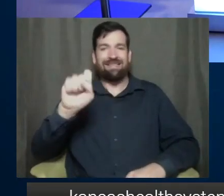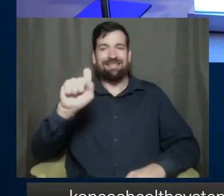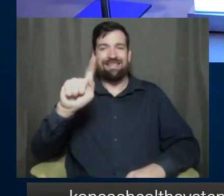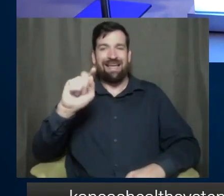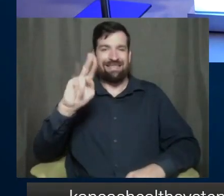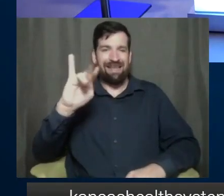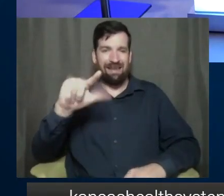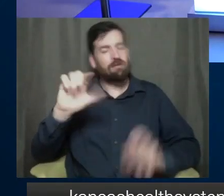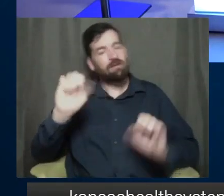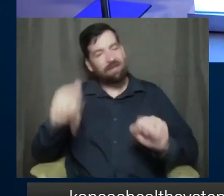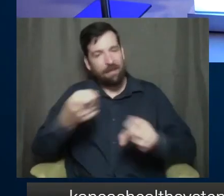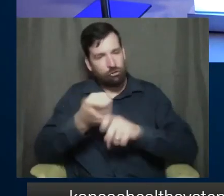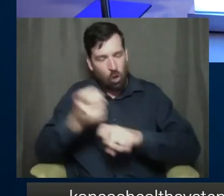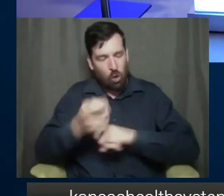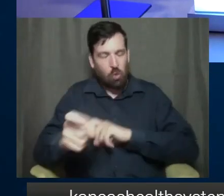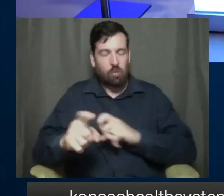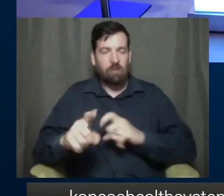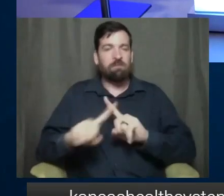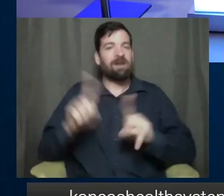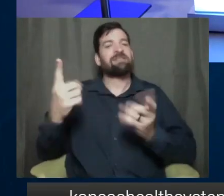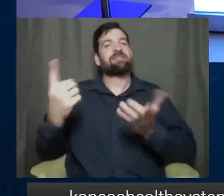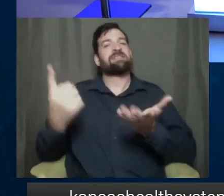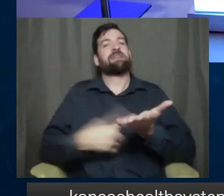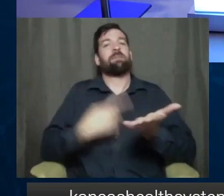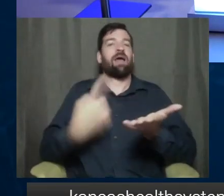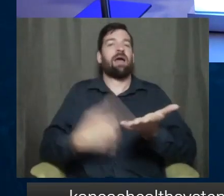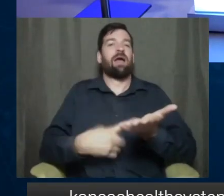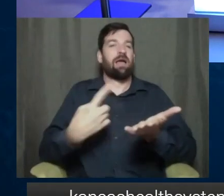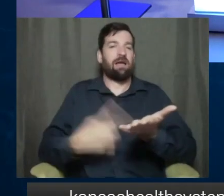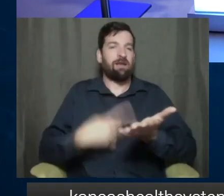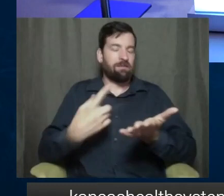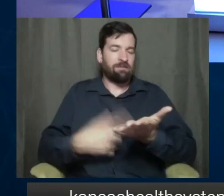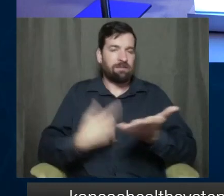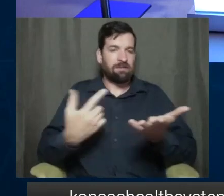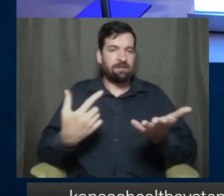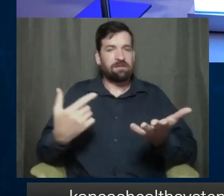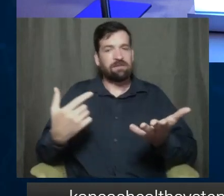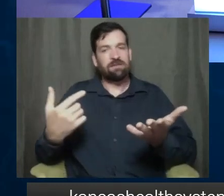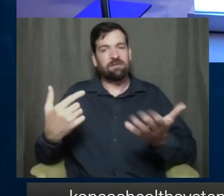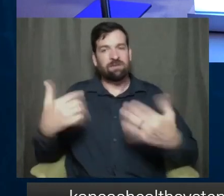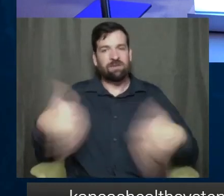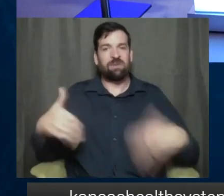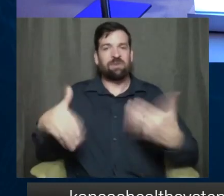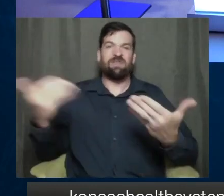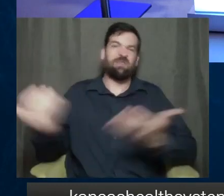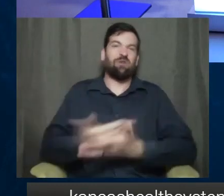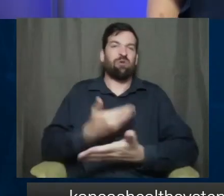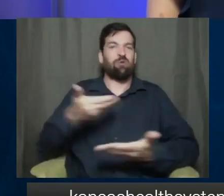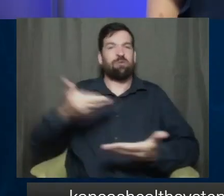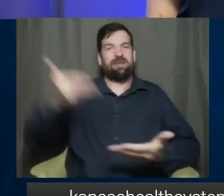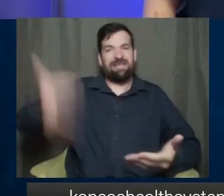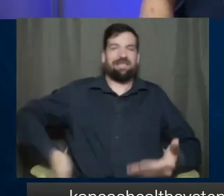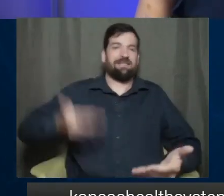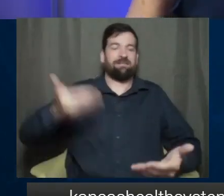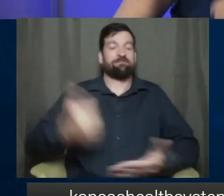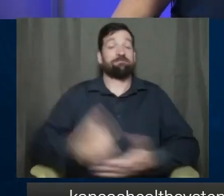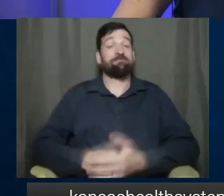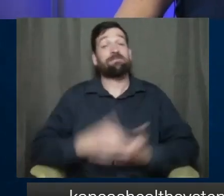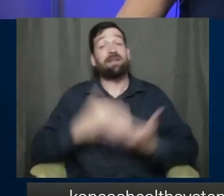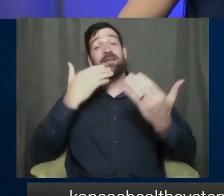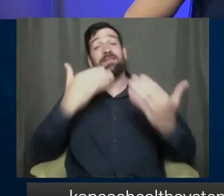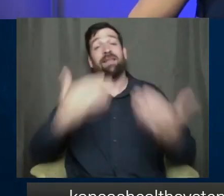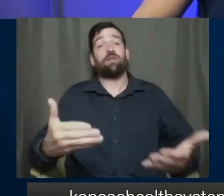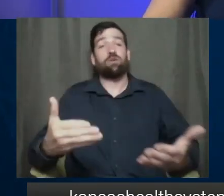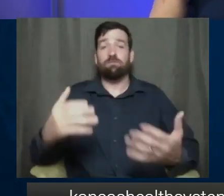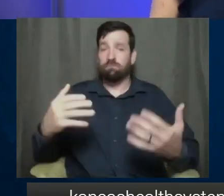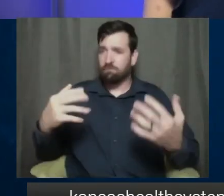it's a real thing, but sometimes you just kind of have to go, yeah, I guess this is the new me. So anyway, thank you. So what kind of